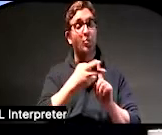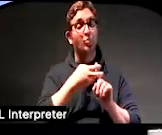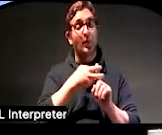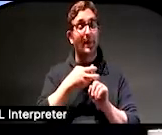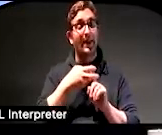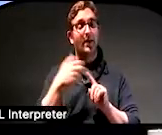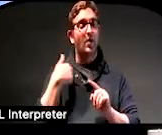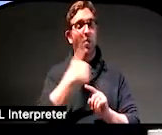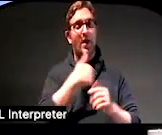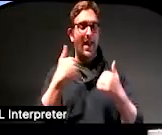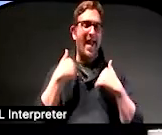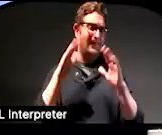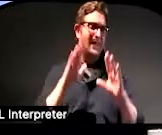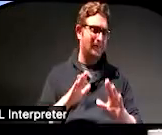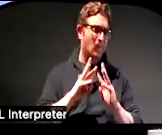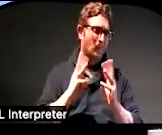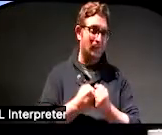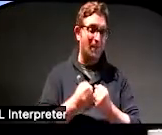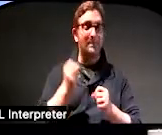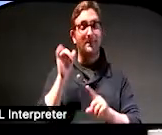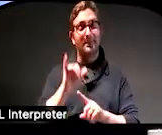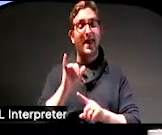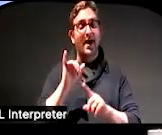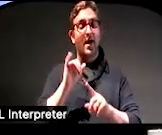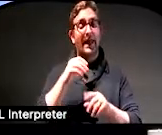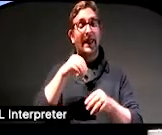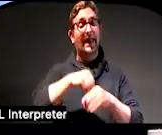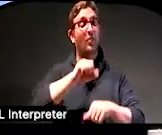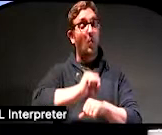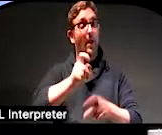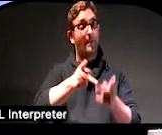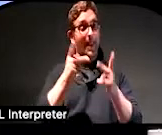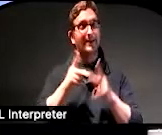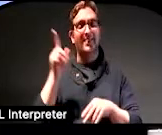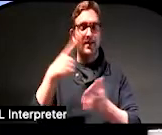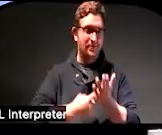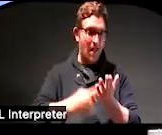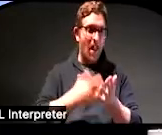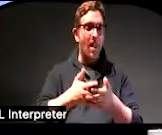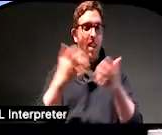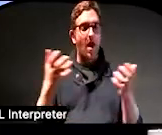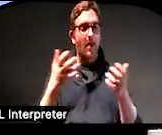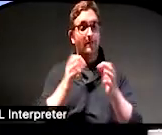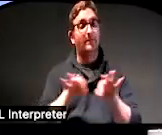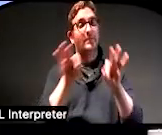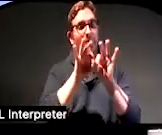had an excellent workshop, I must say that, a session on the workplace. So they covered a lot of valuable